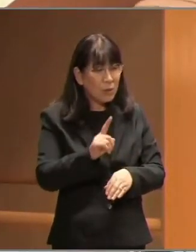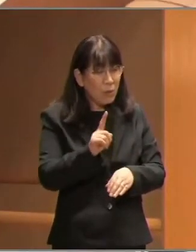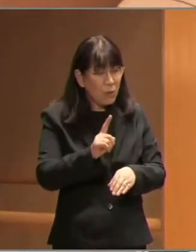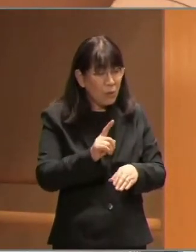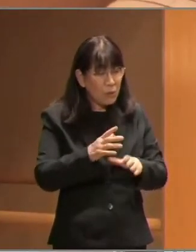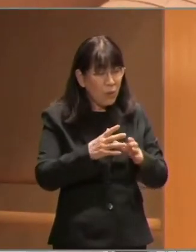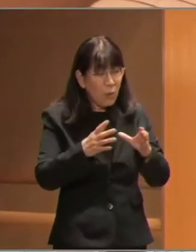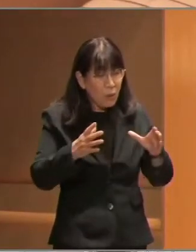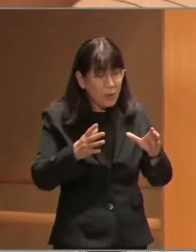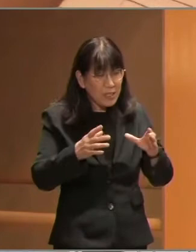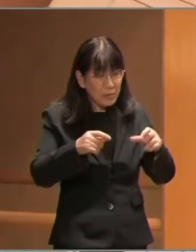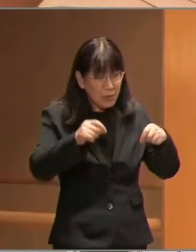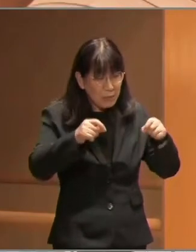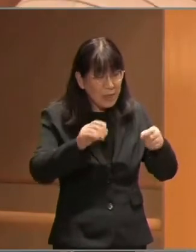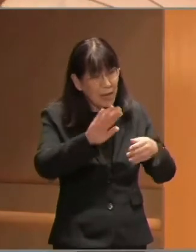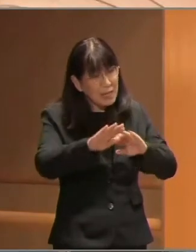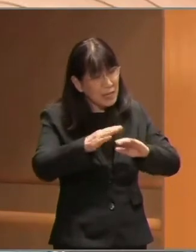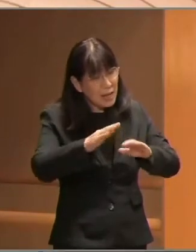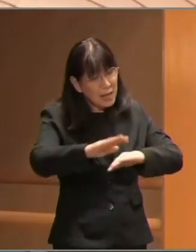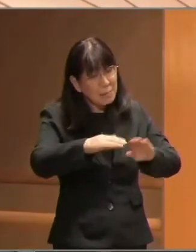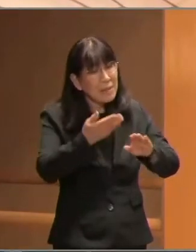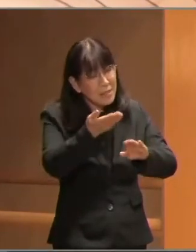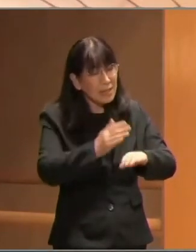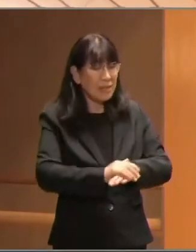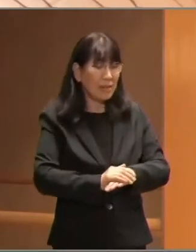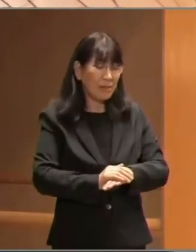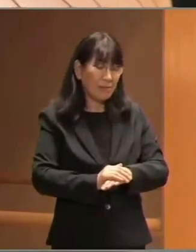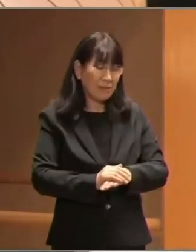the experts said,